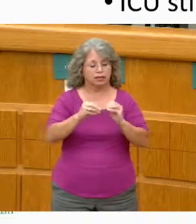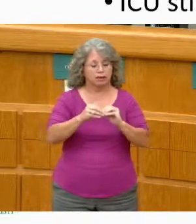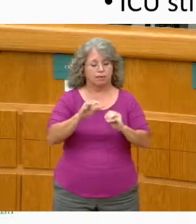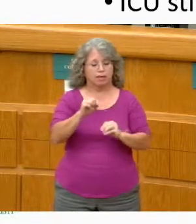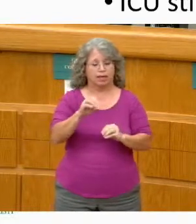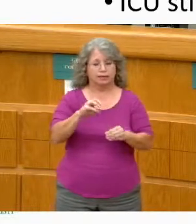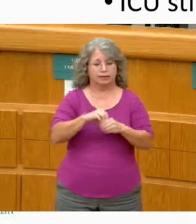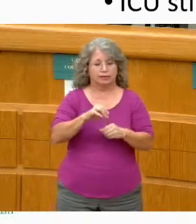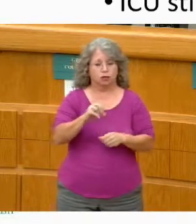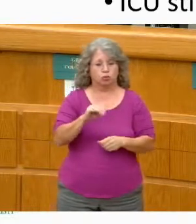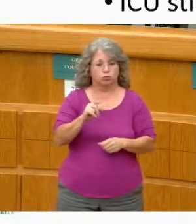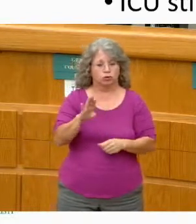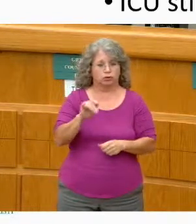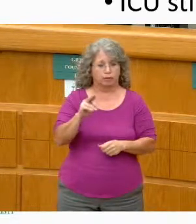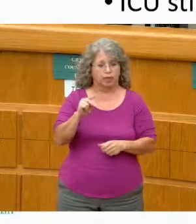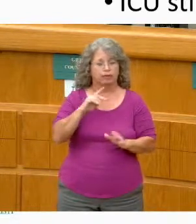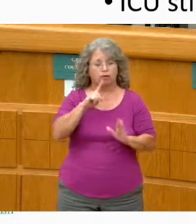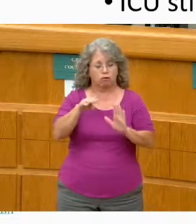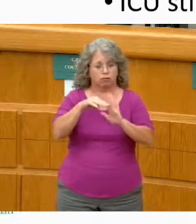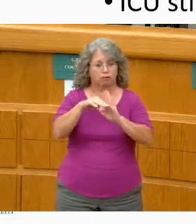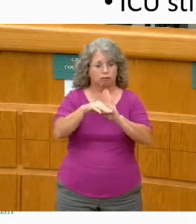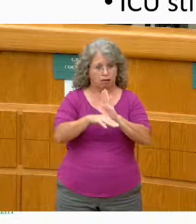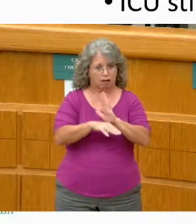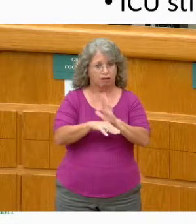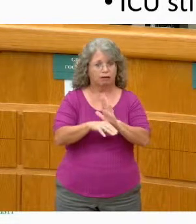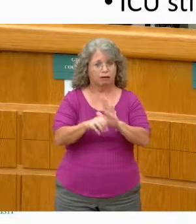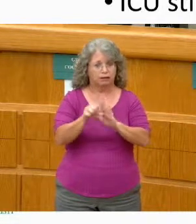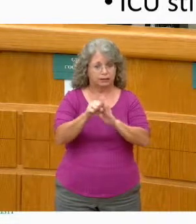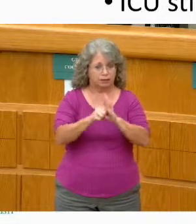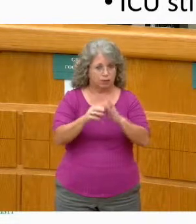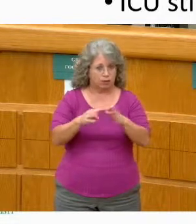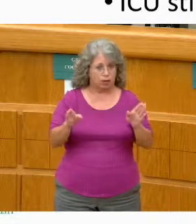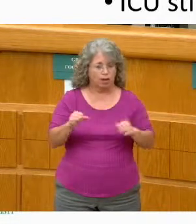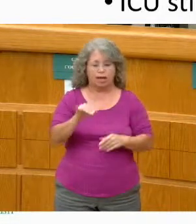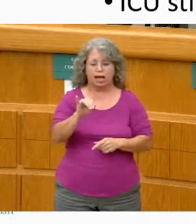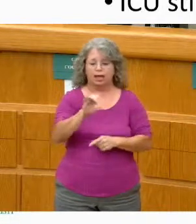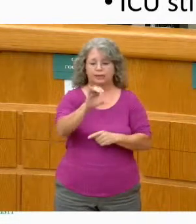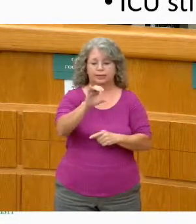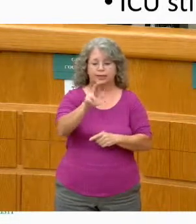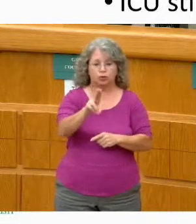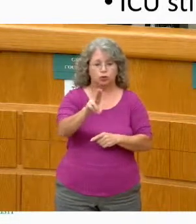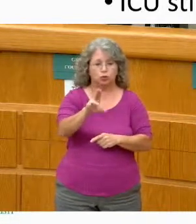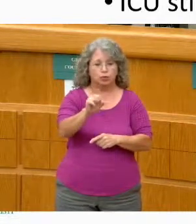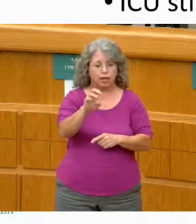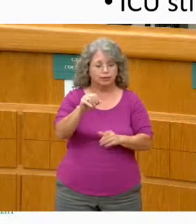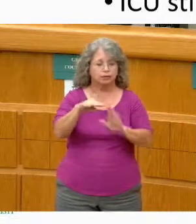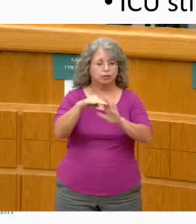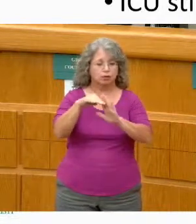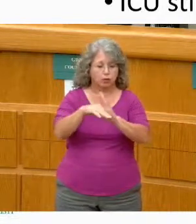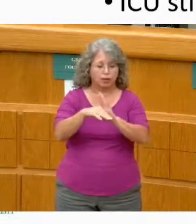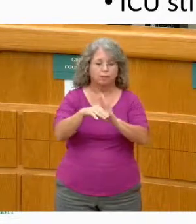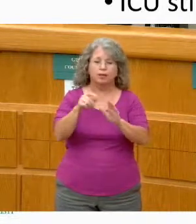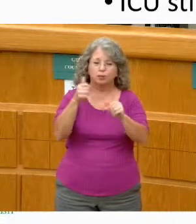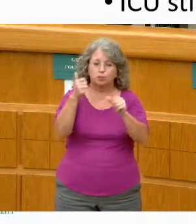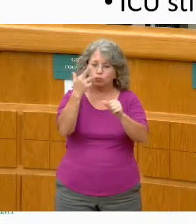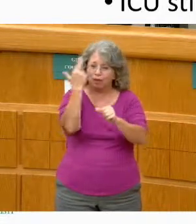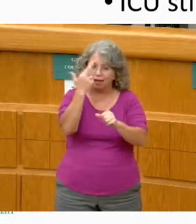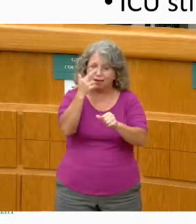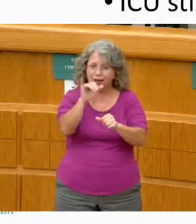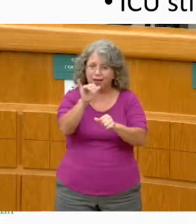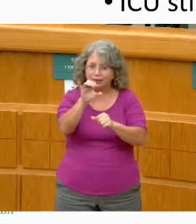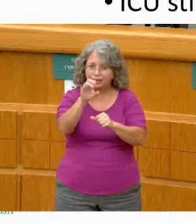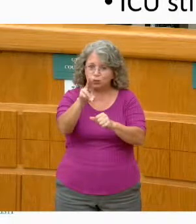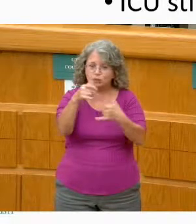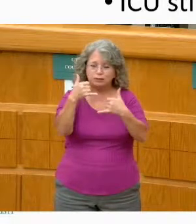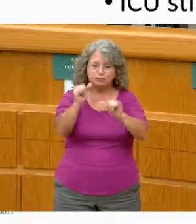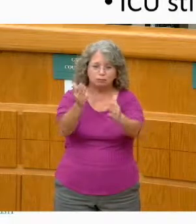cases are declining in the coastal bend. They're declining statewide. ICU usage and fatalities are declining, but realize the